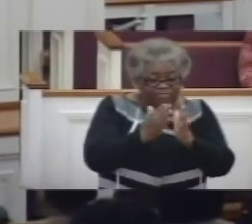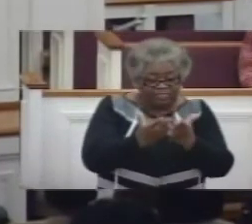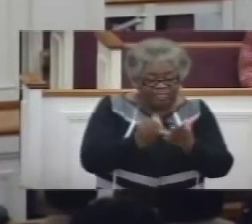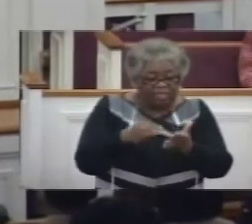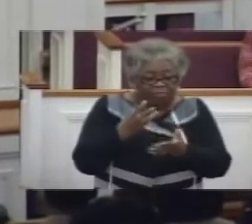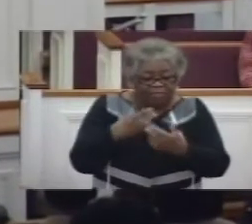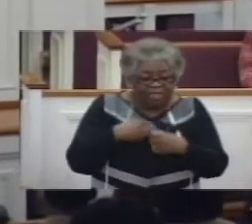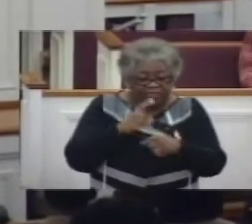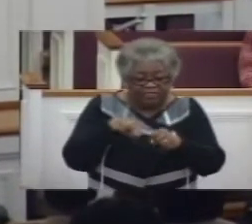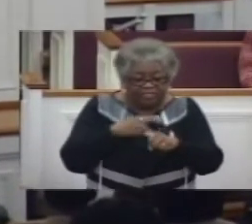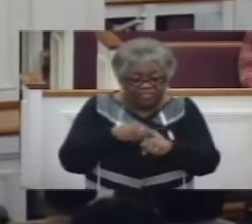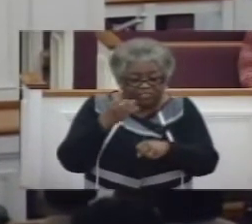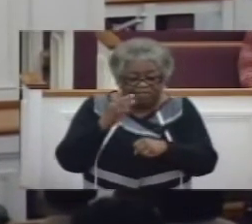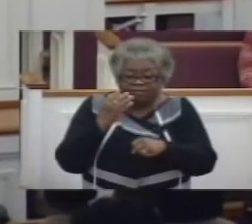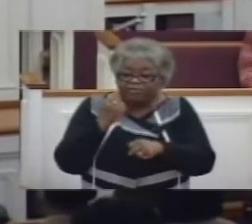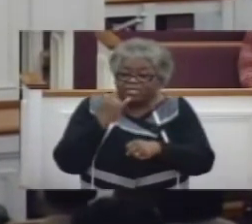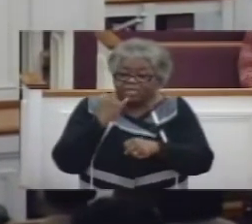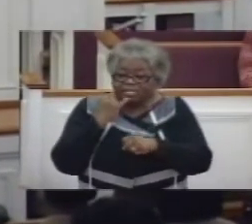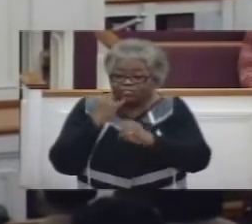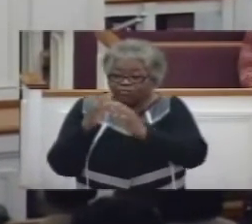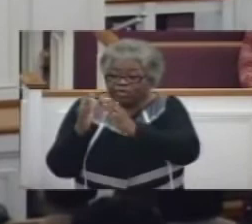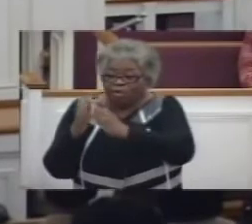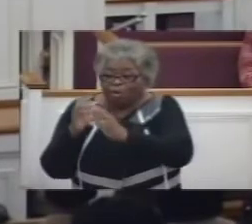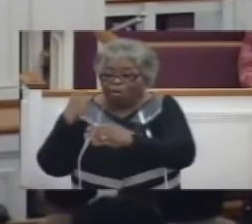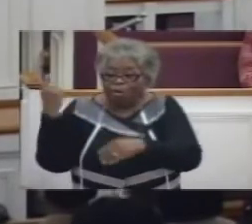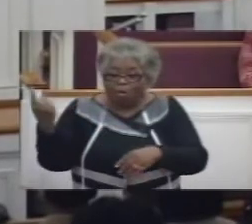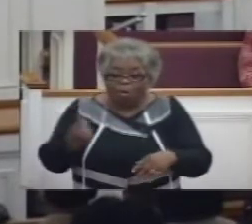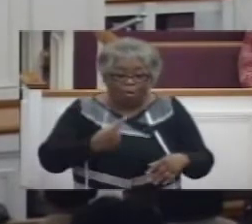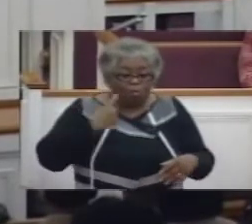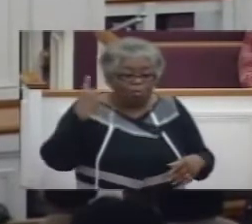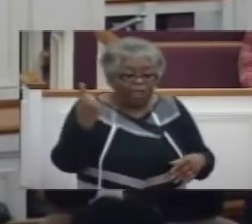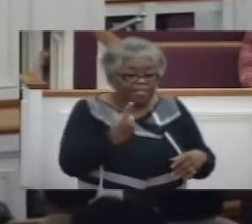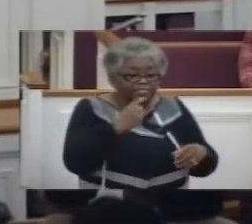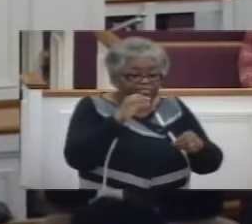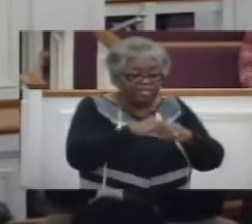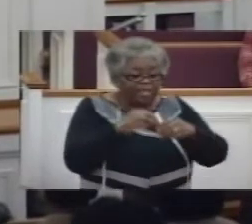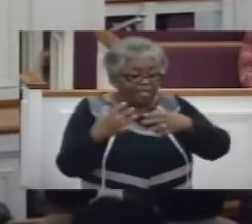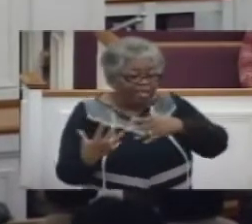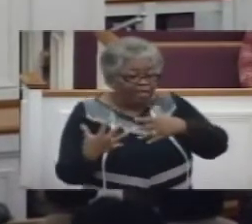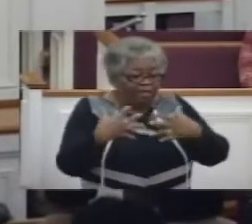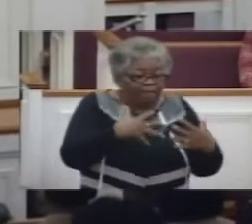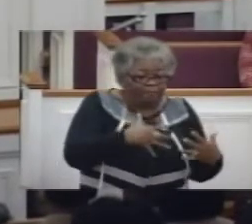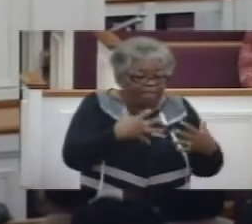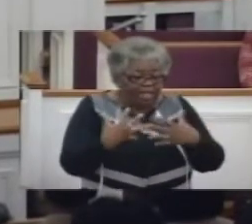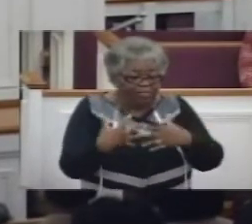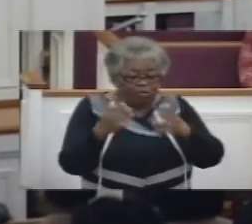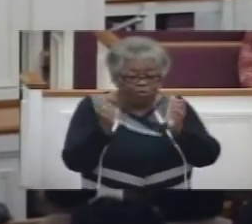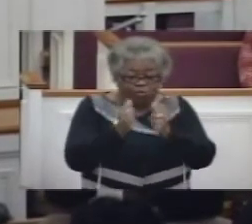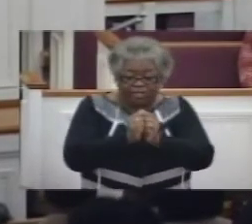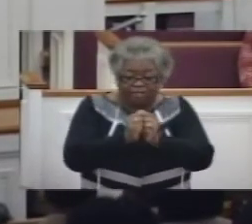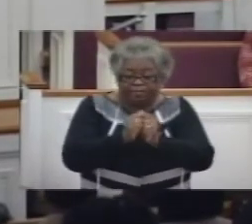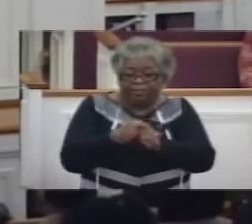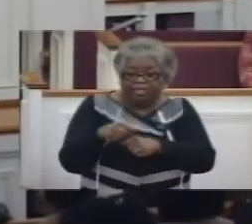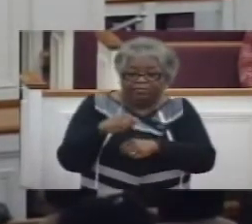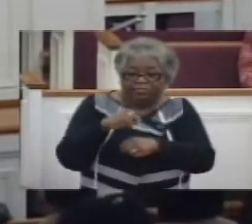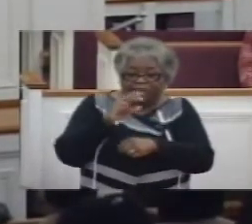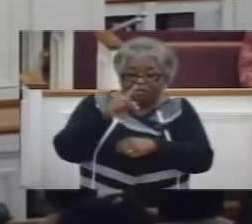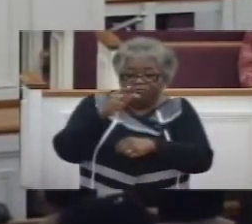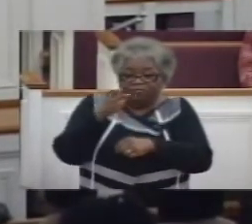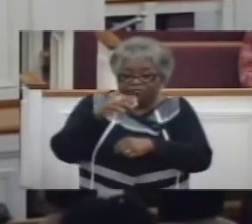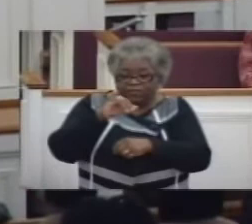the nation of Israel, which was always in battle with the